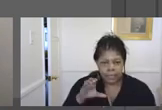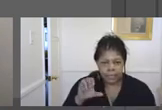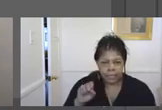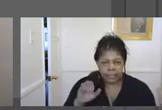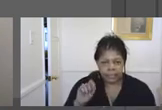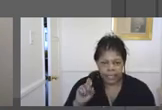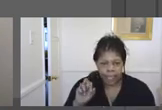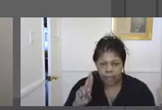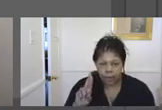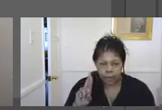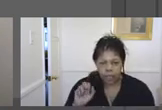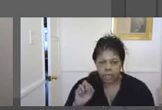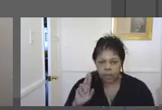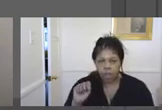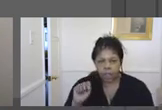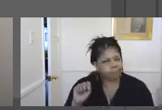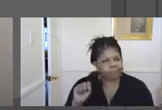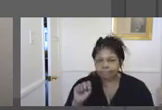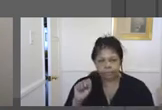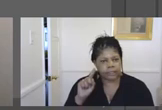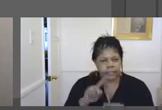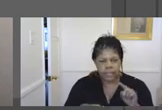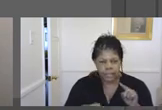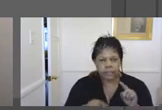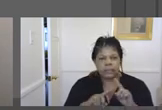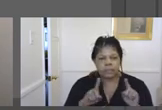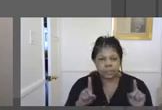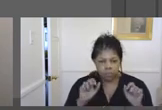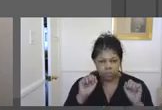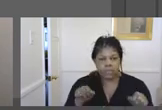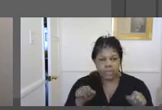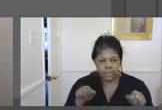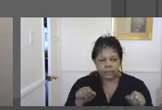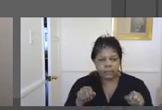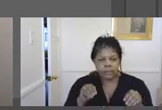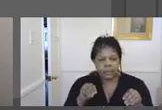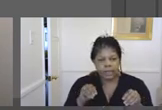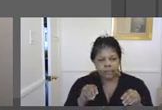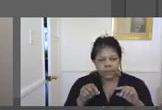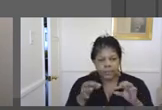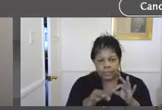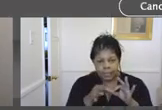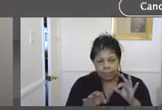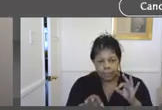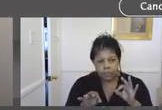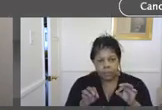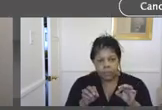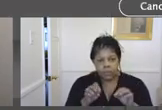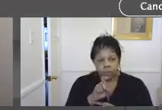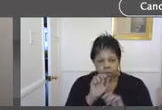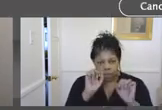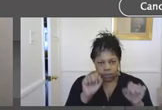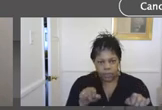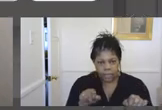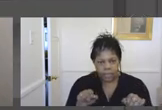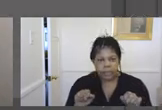brush. But the symbol sprayer, you could scatter it. You know, that would be kind of nice. So I'll make it pattern brush. And when that